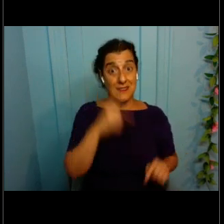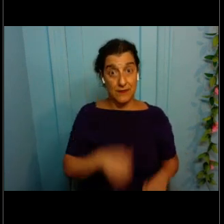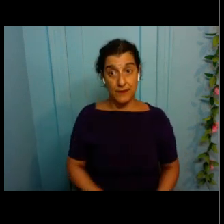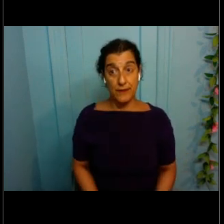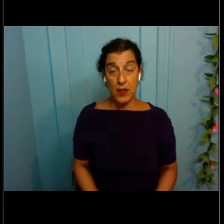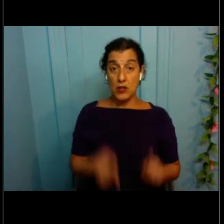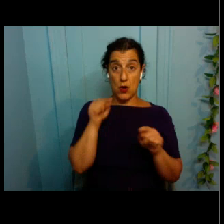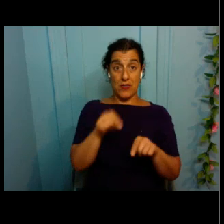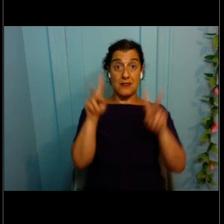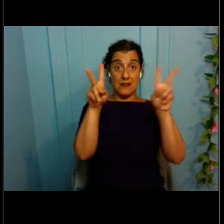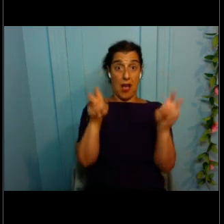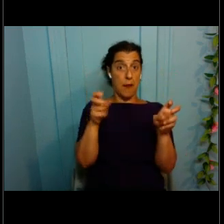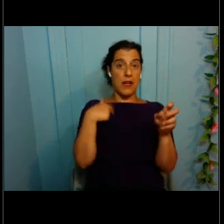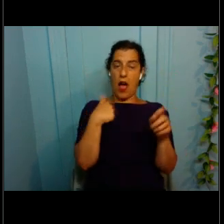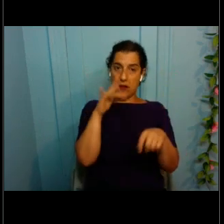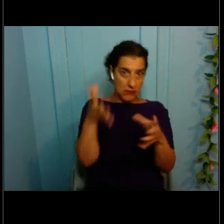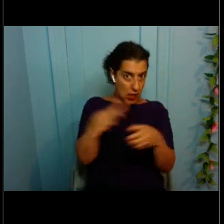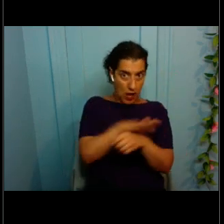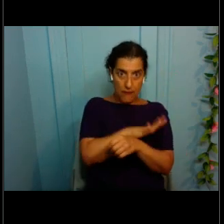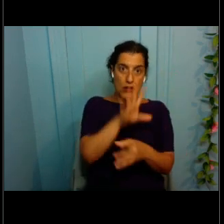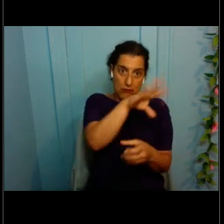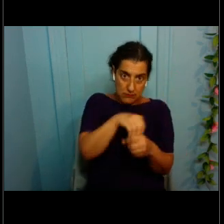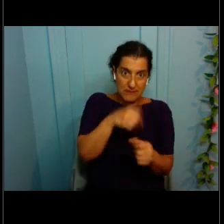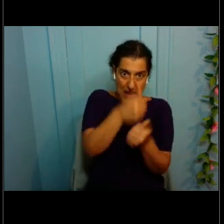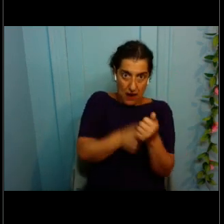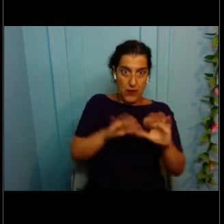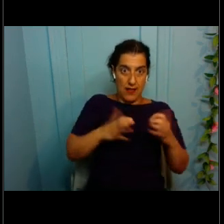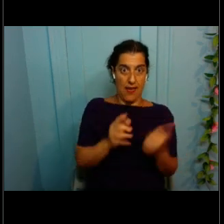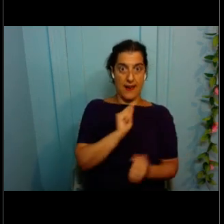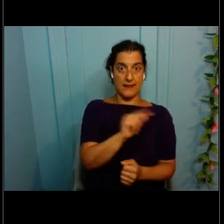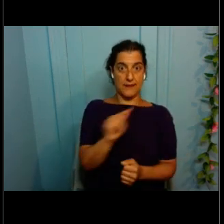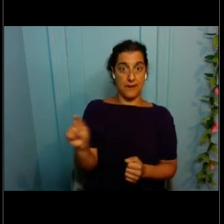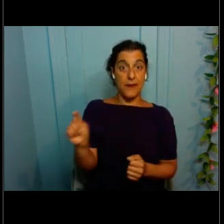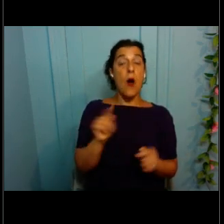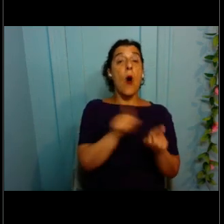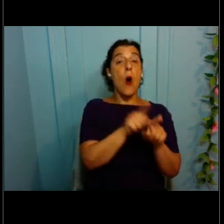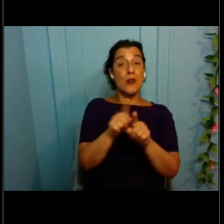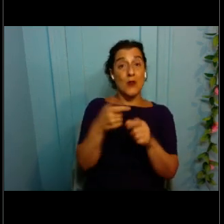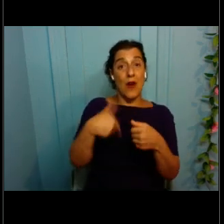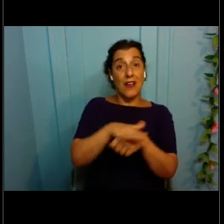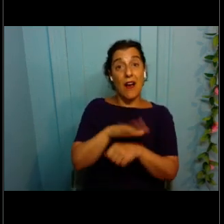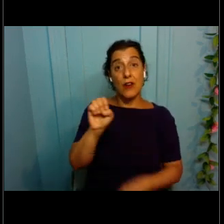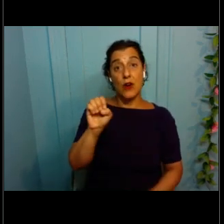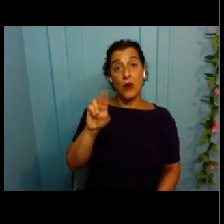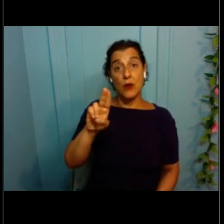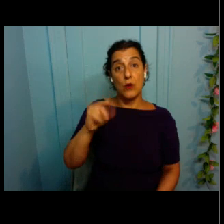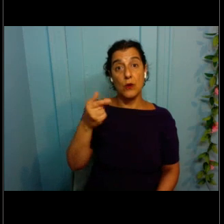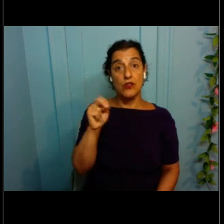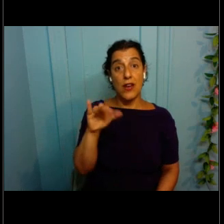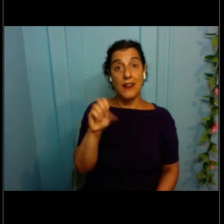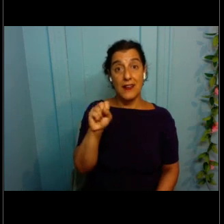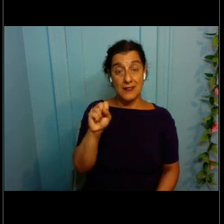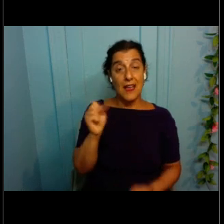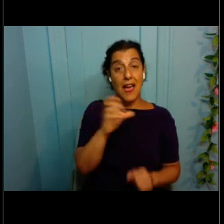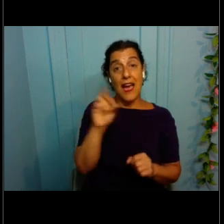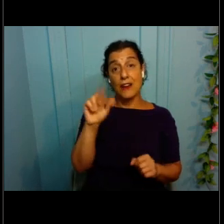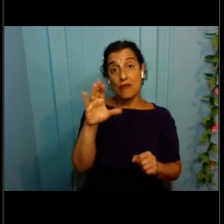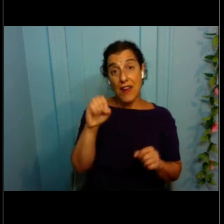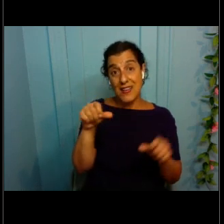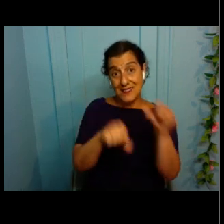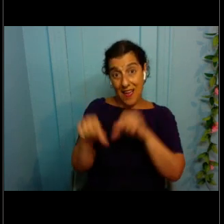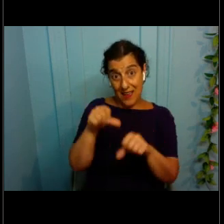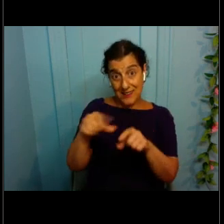that I cover in every single class. In addition, I cover eugenics and race science and the history of linguistics. And